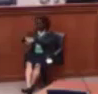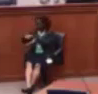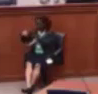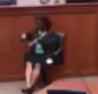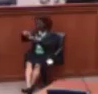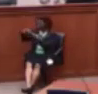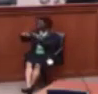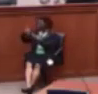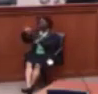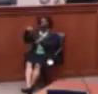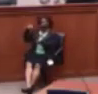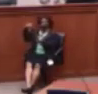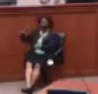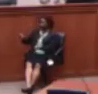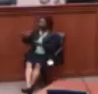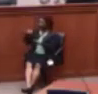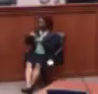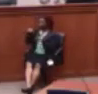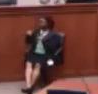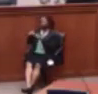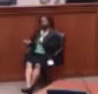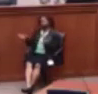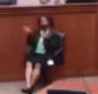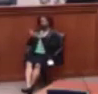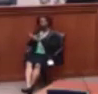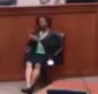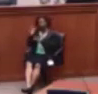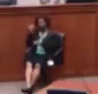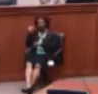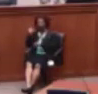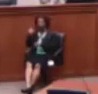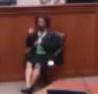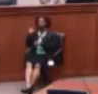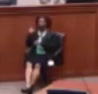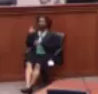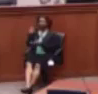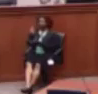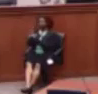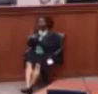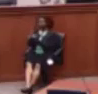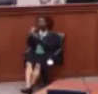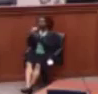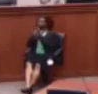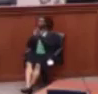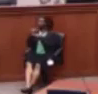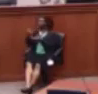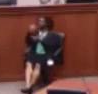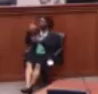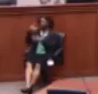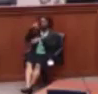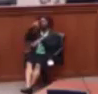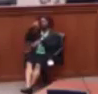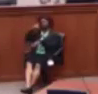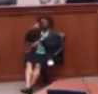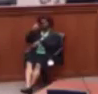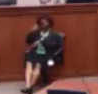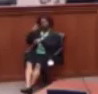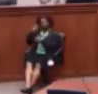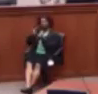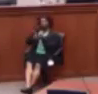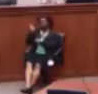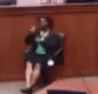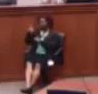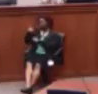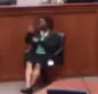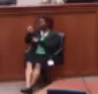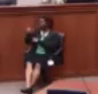is particularly important, I think, in that what it does is approve course providers for the summer, because most parishes